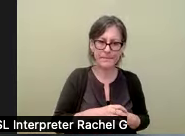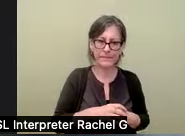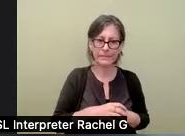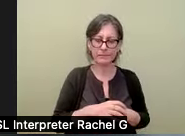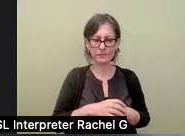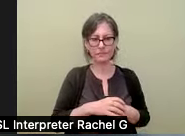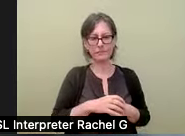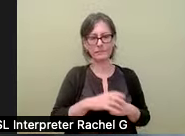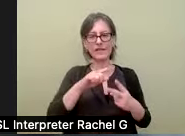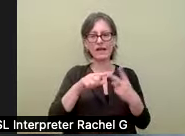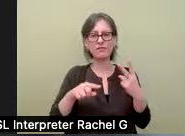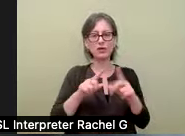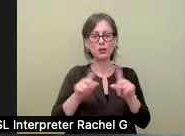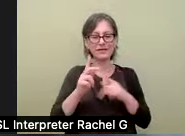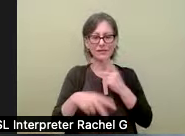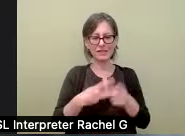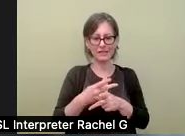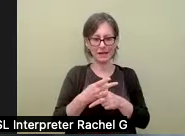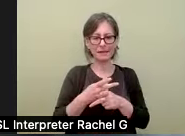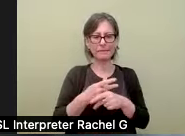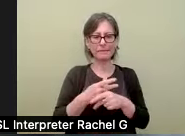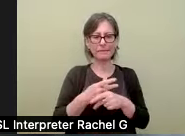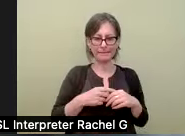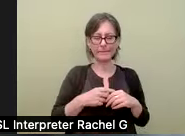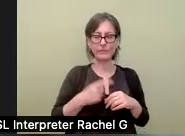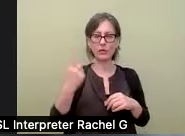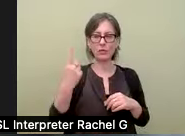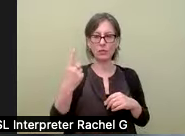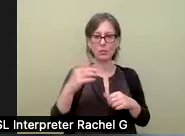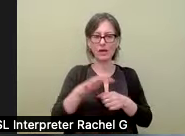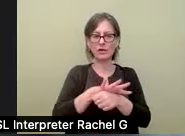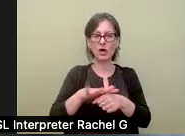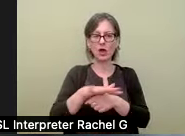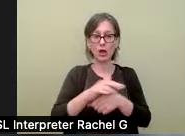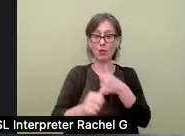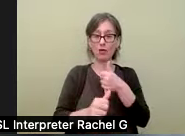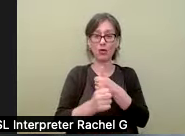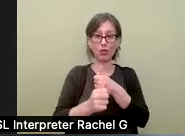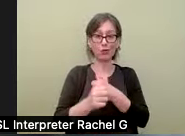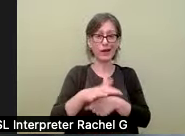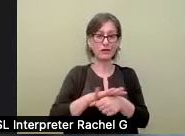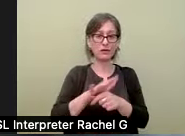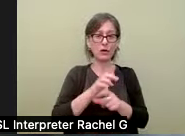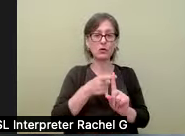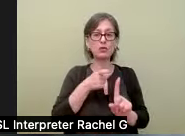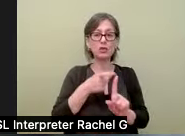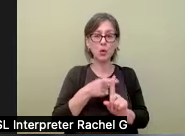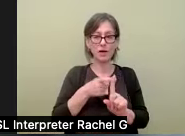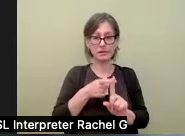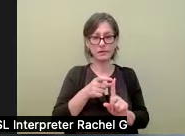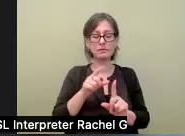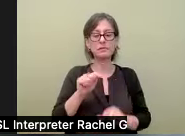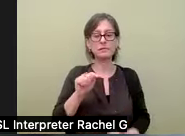So there's two different types of tsunamis, and Nick mentioned these as well. One is a local threat or a local source tsunami. So